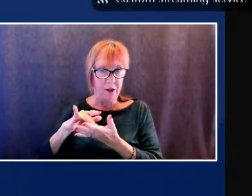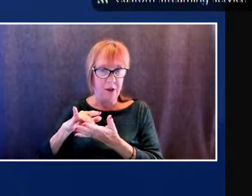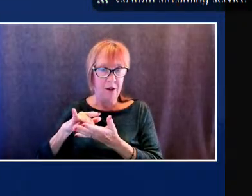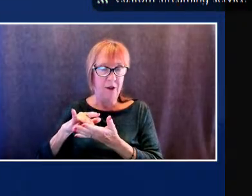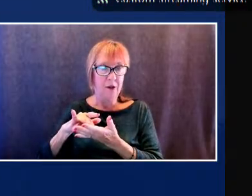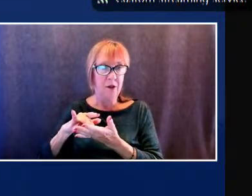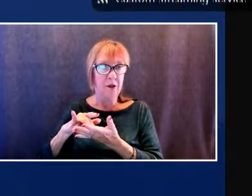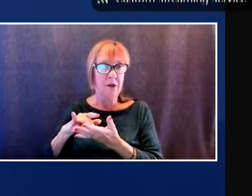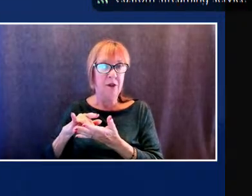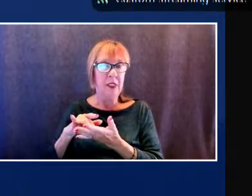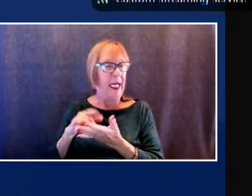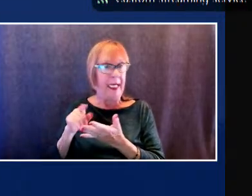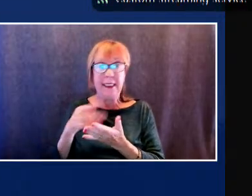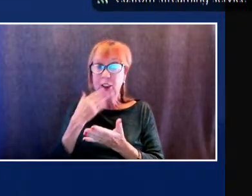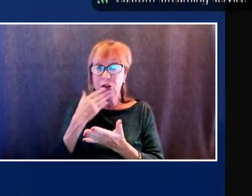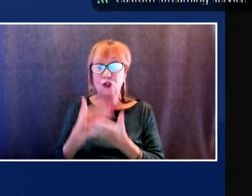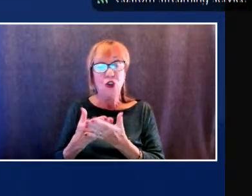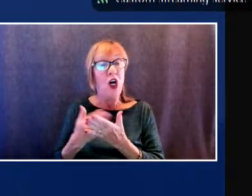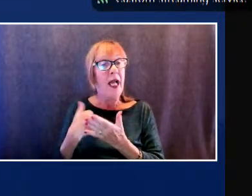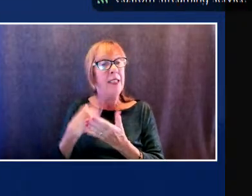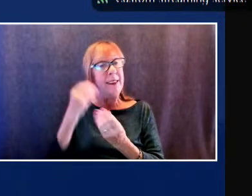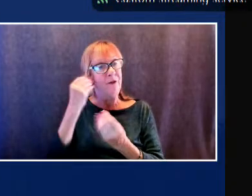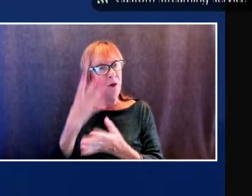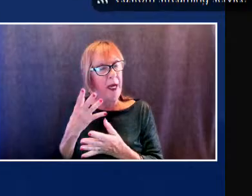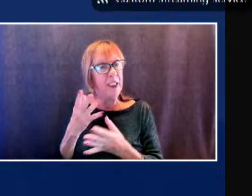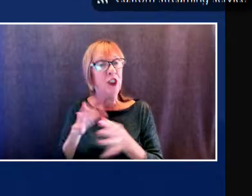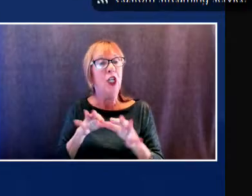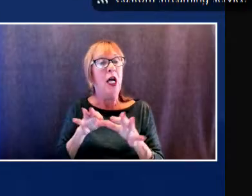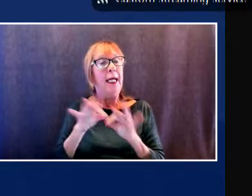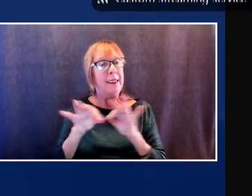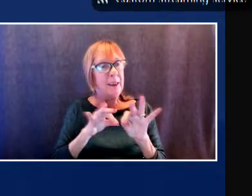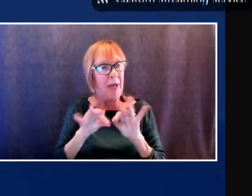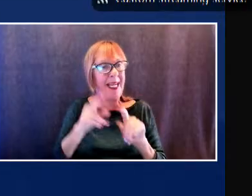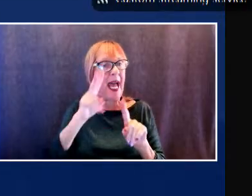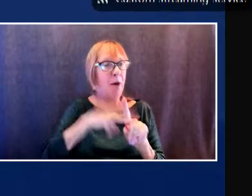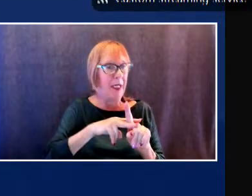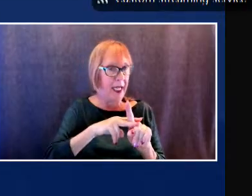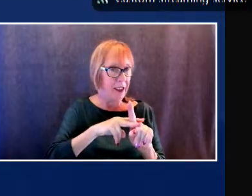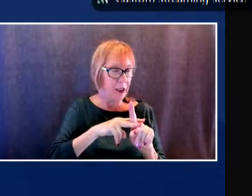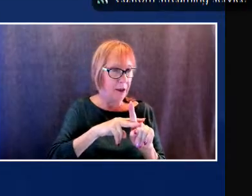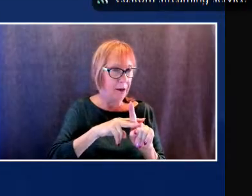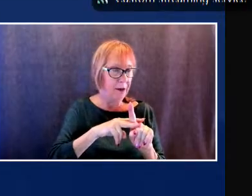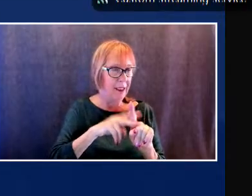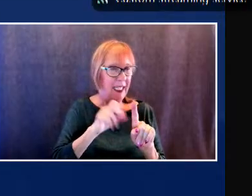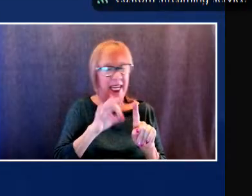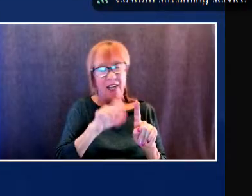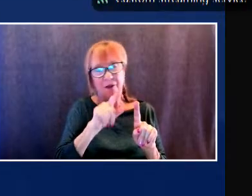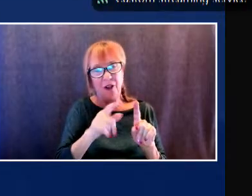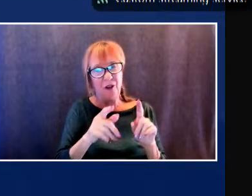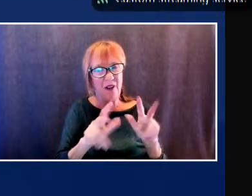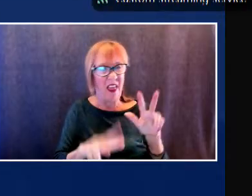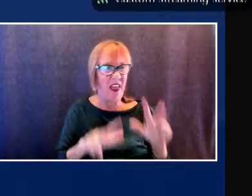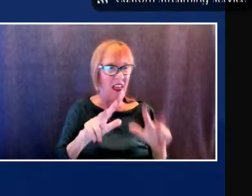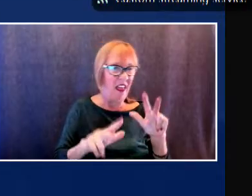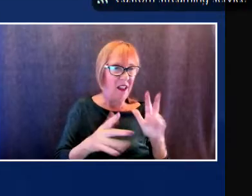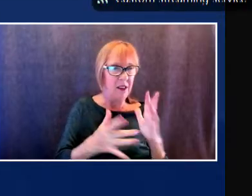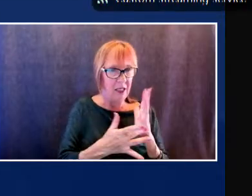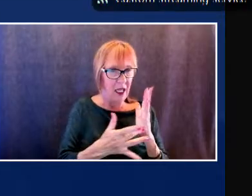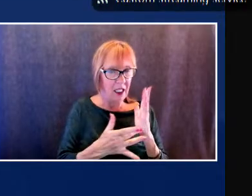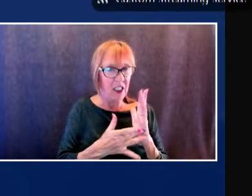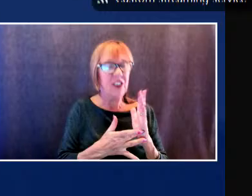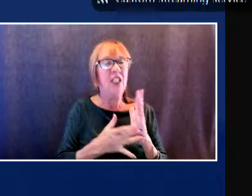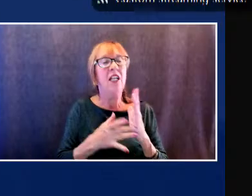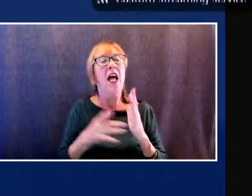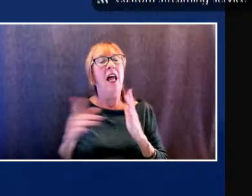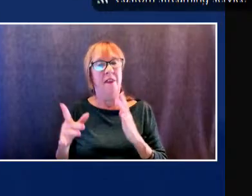at walking somebody through the application, especially if you don't feel very comfortable with technology. They can start with telling